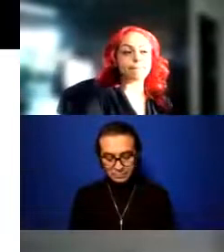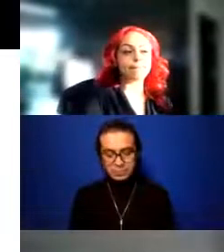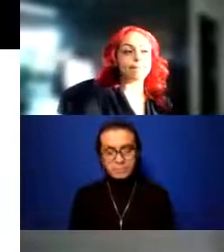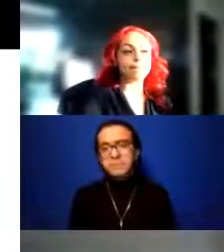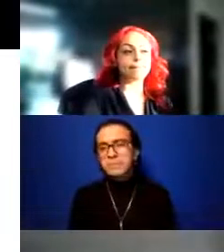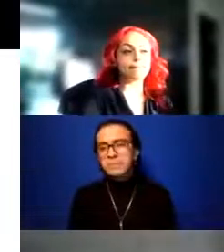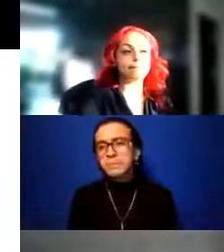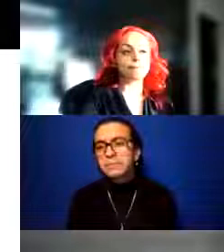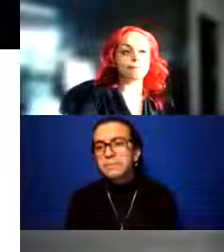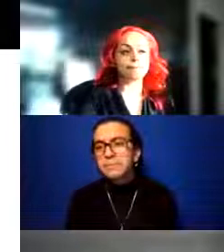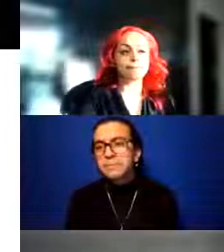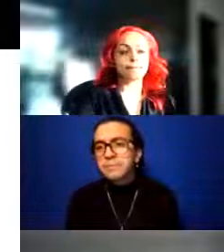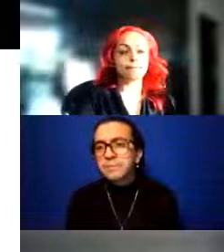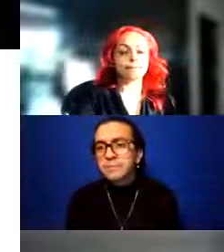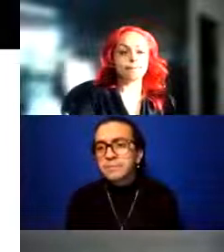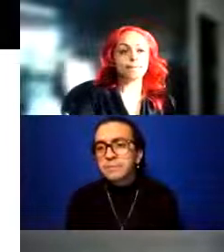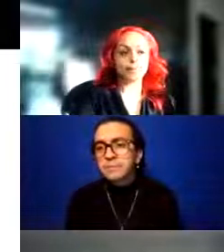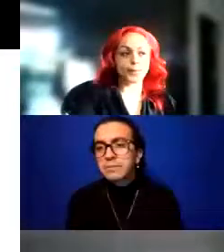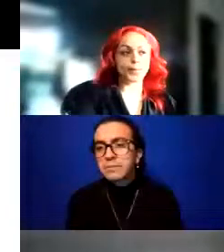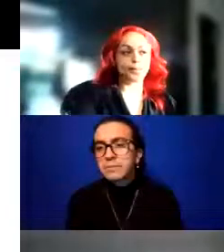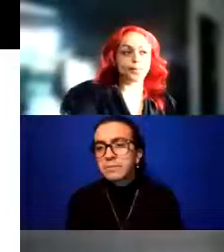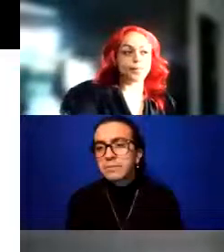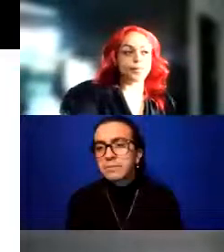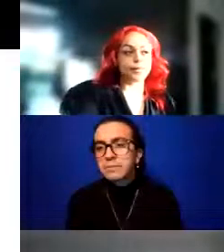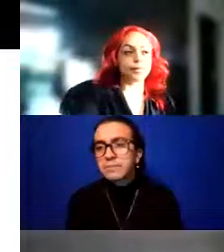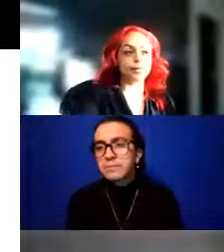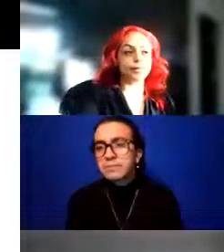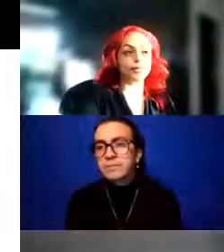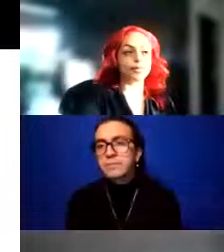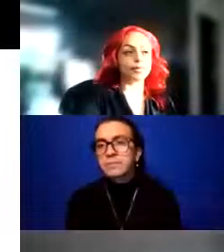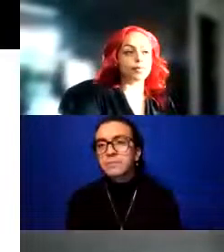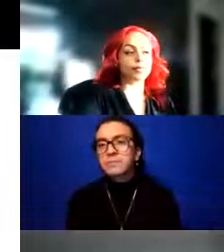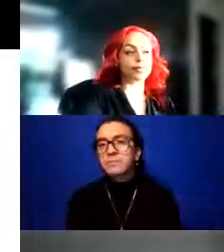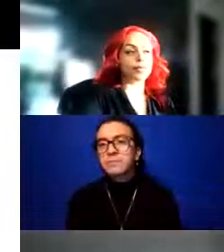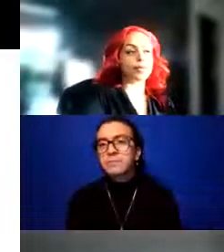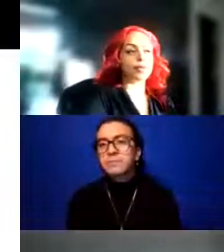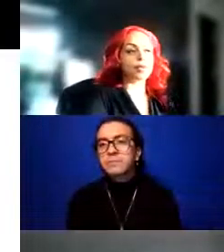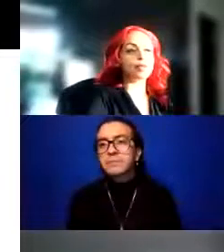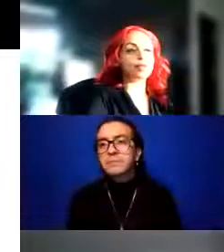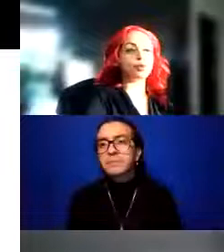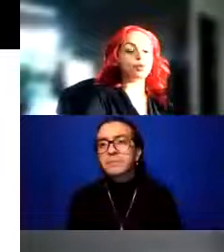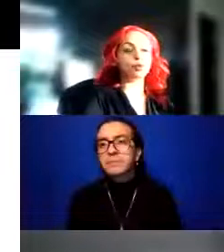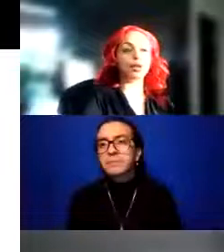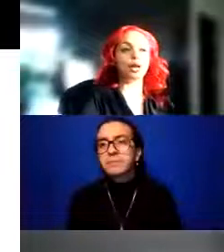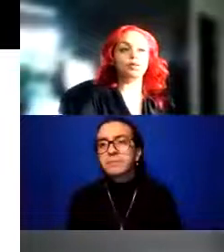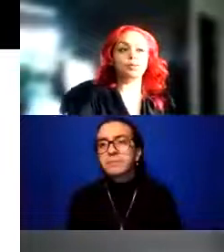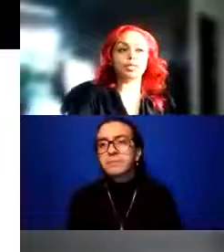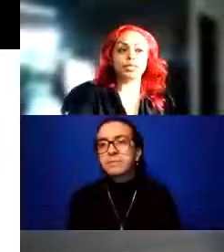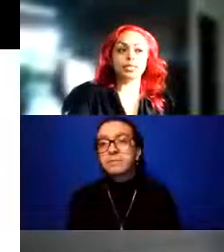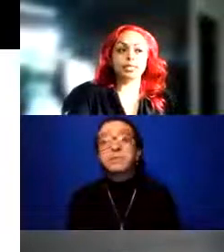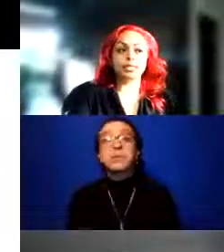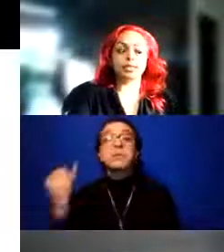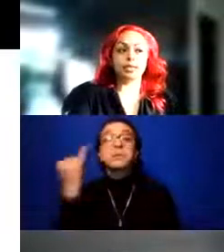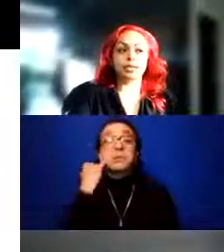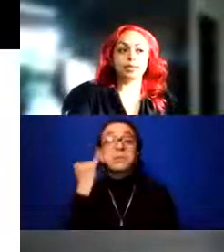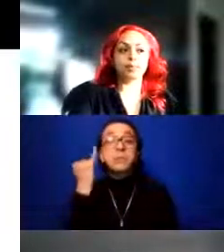Number 2, that says the name of a business. What number do I put there? Or what name? If you do not have